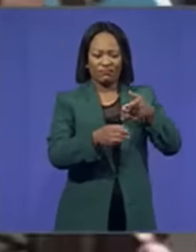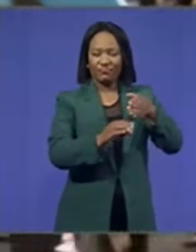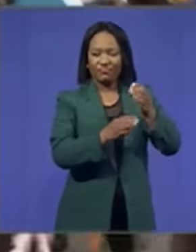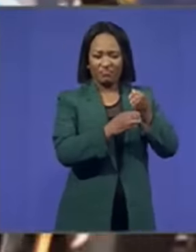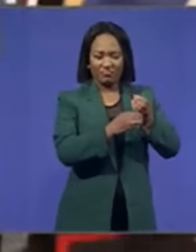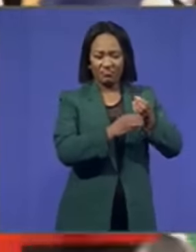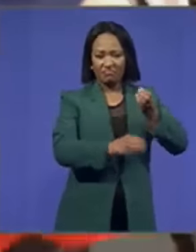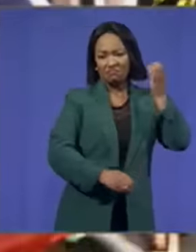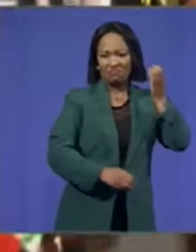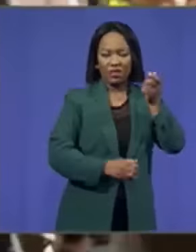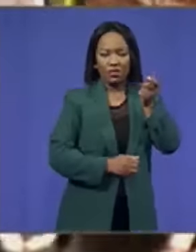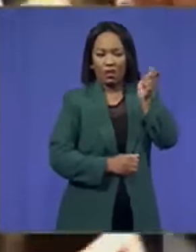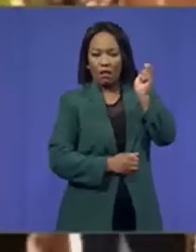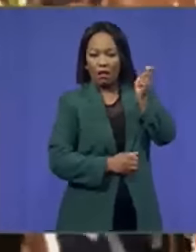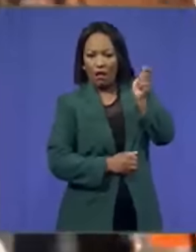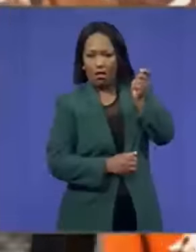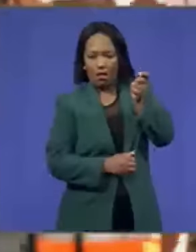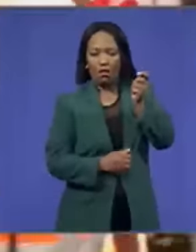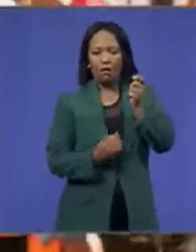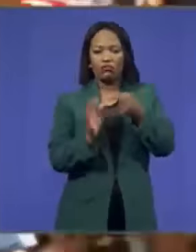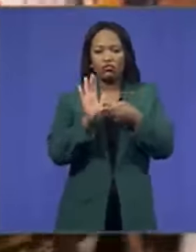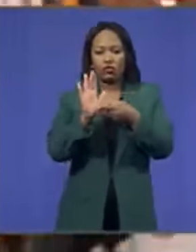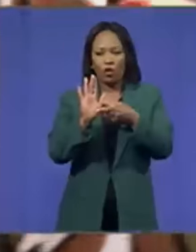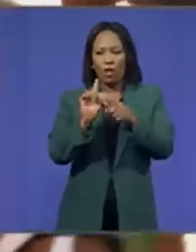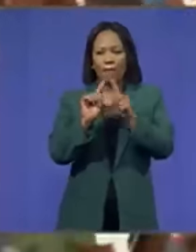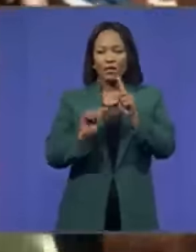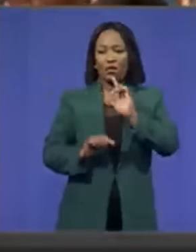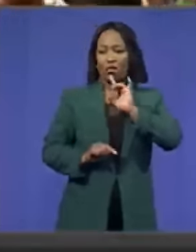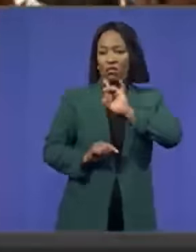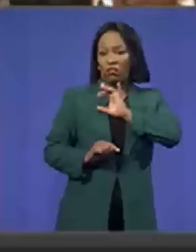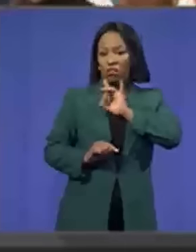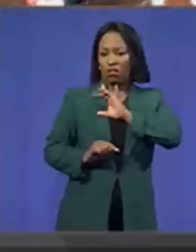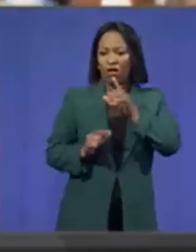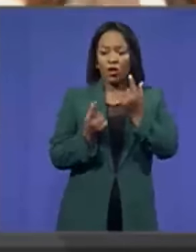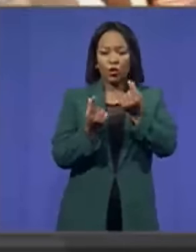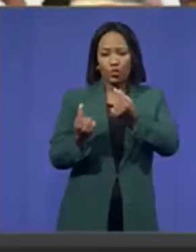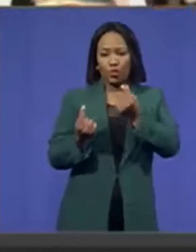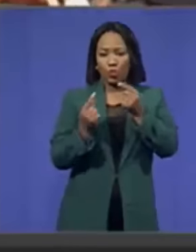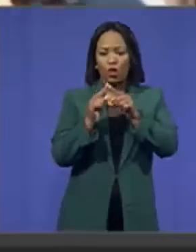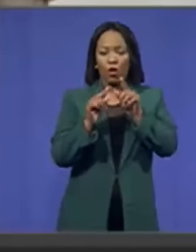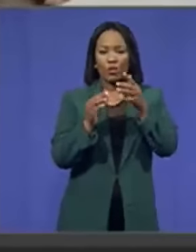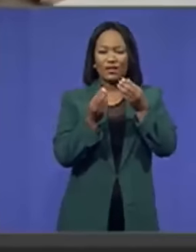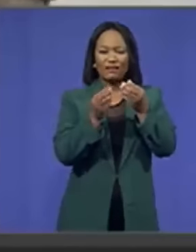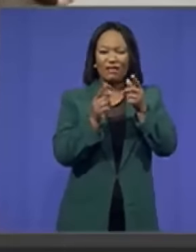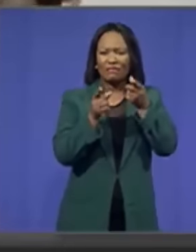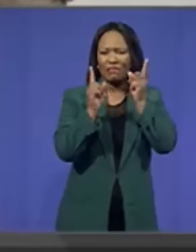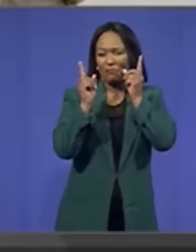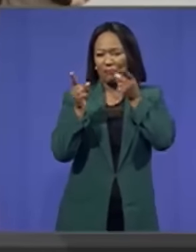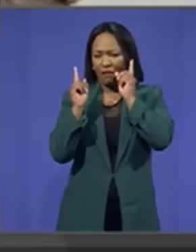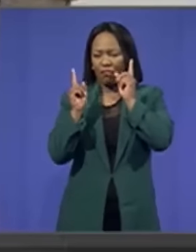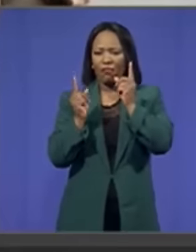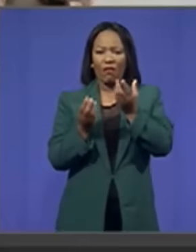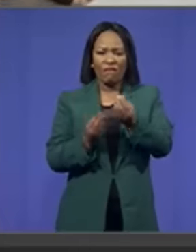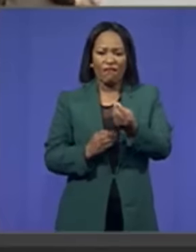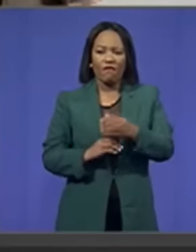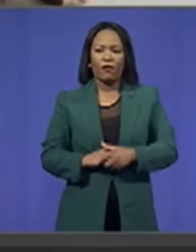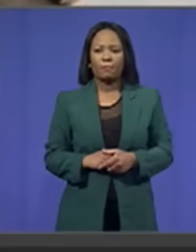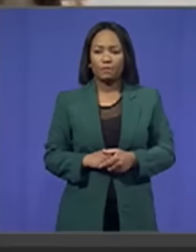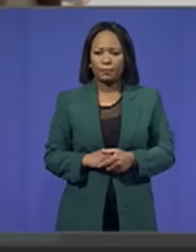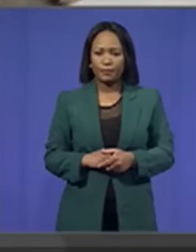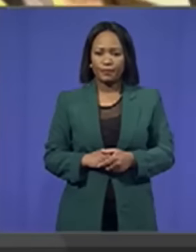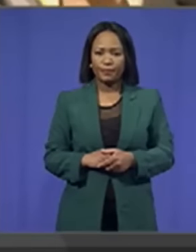tse entsweng ke sepolesa kgahlano le ditshoso tseo ba ka di etsang le ho tshwara dibetsa tse kotsi. A visa,